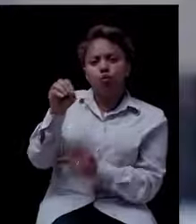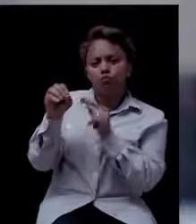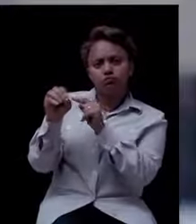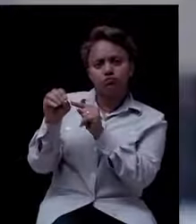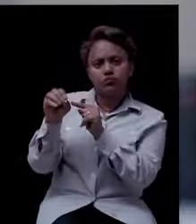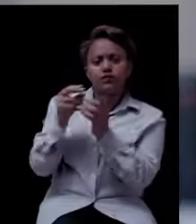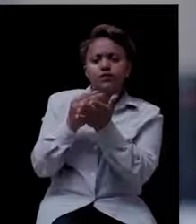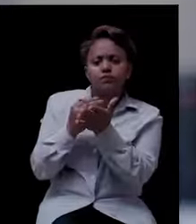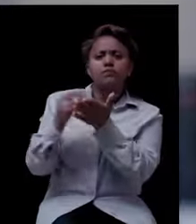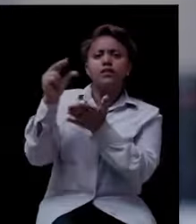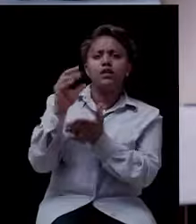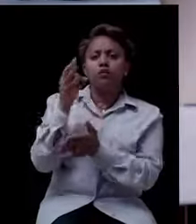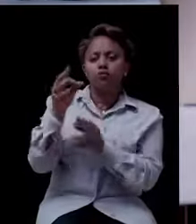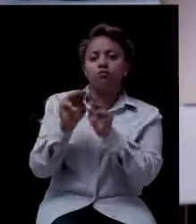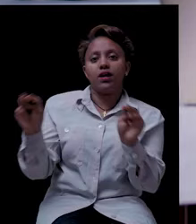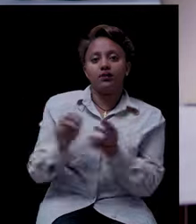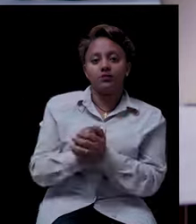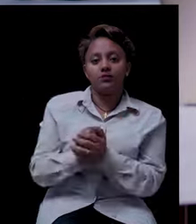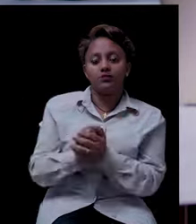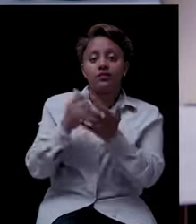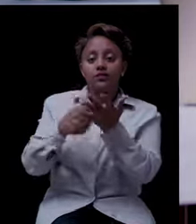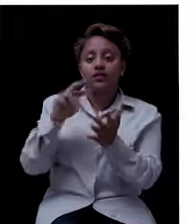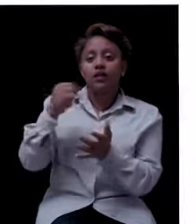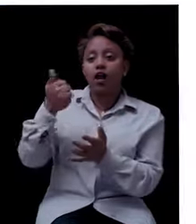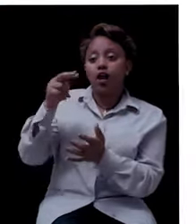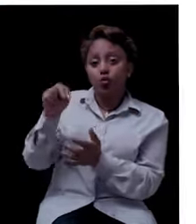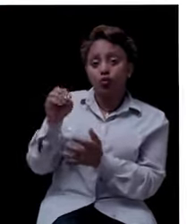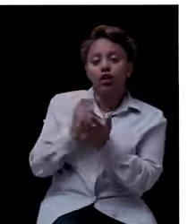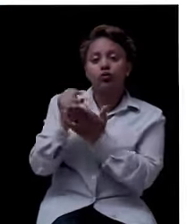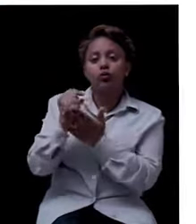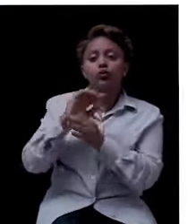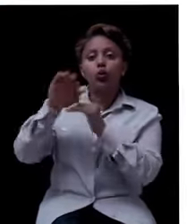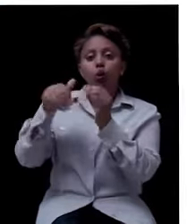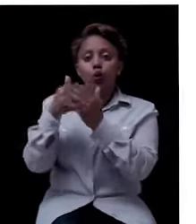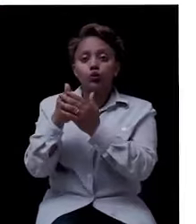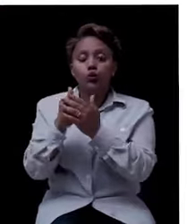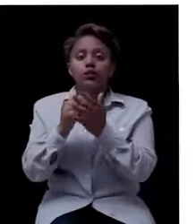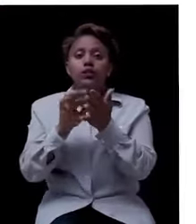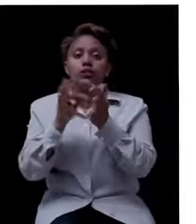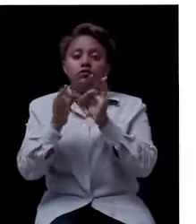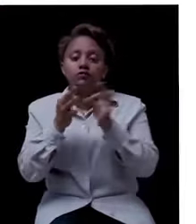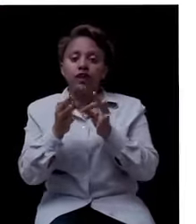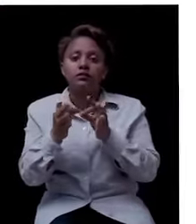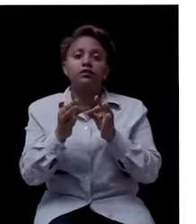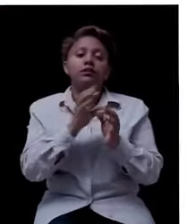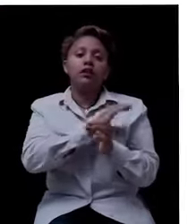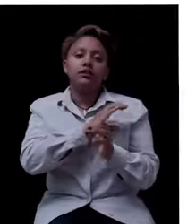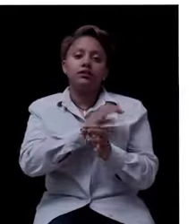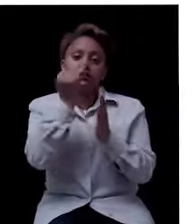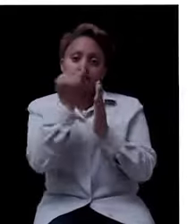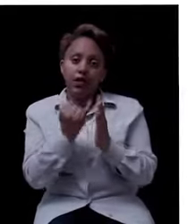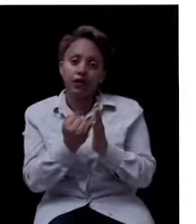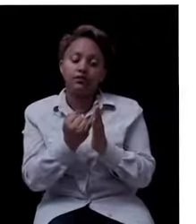is a billions of a meter. Nanotechnology can also be defined as design, characterization, production, and